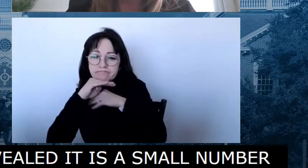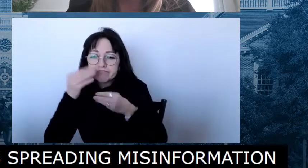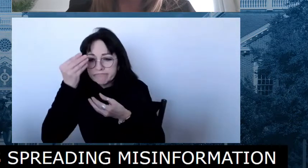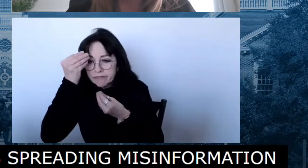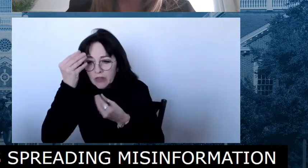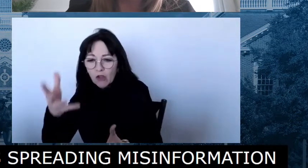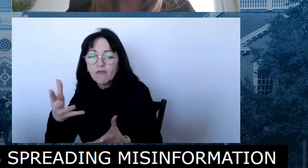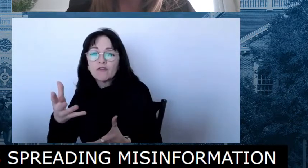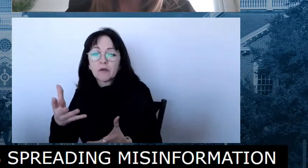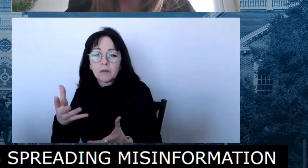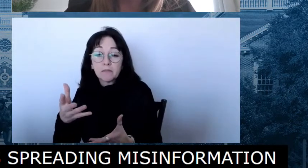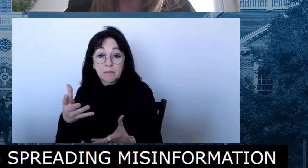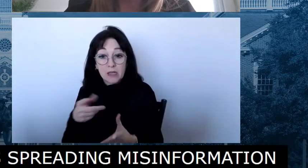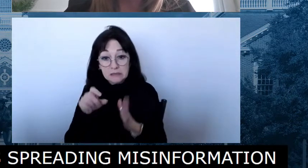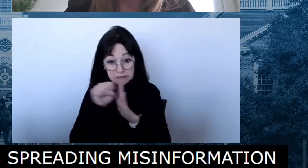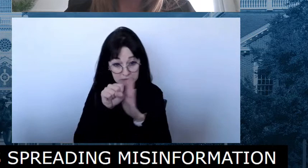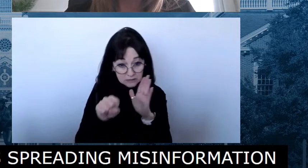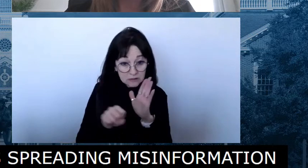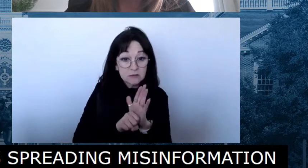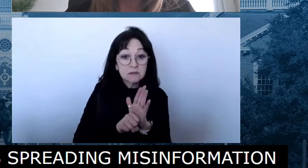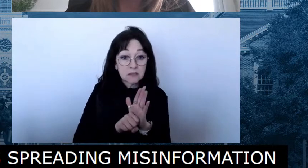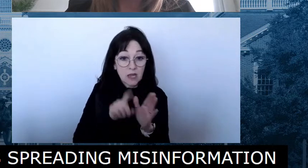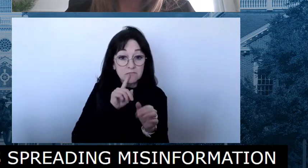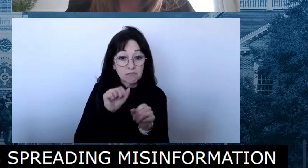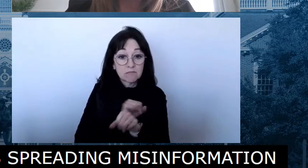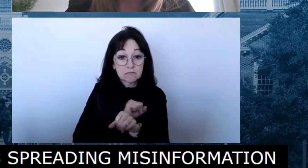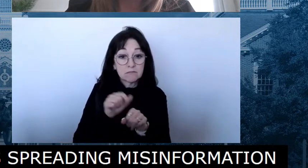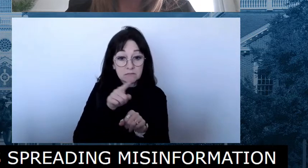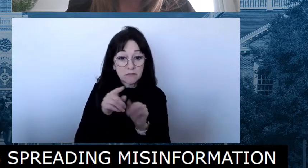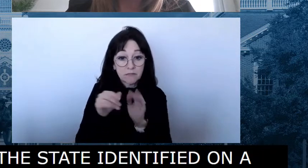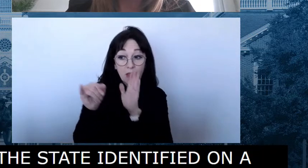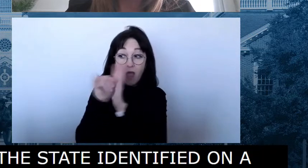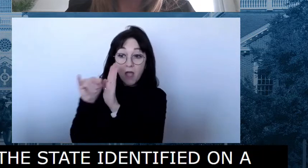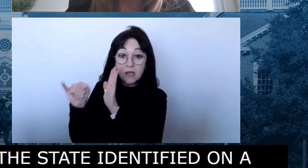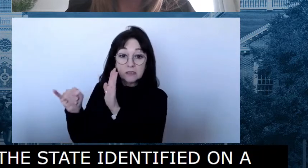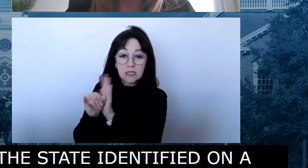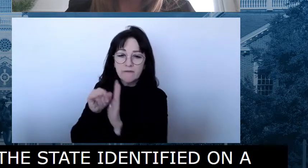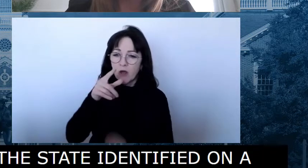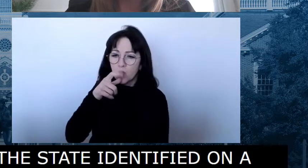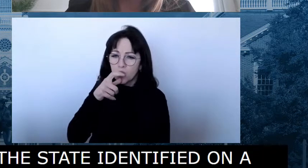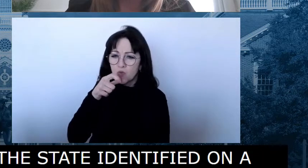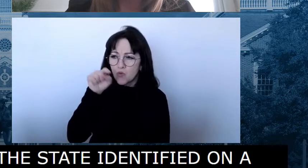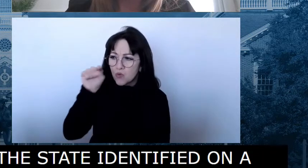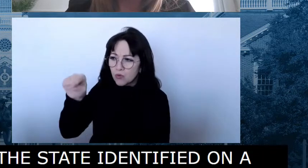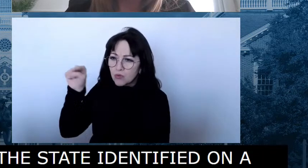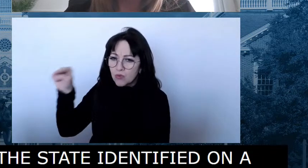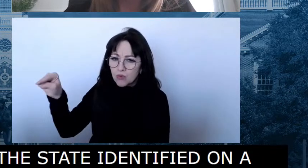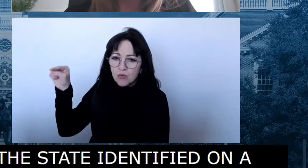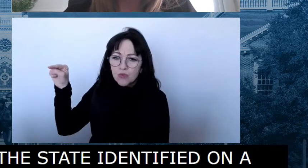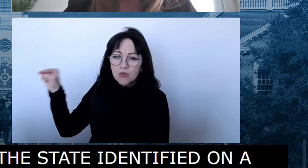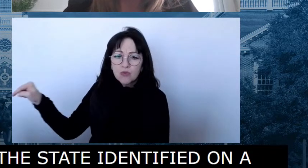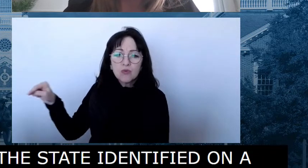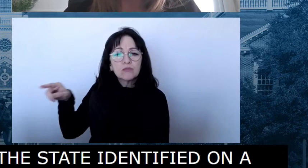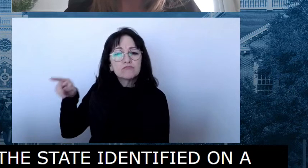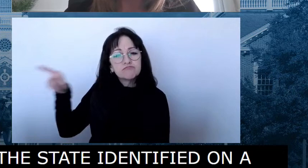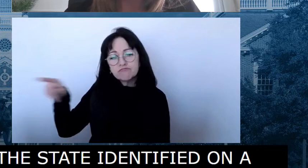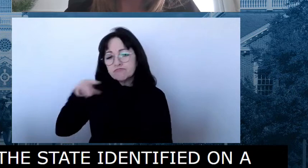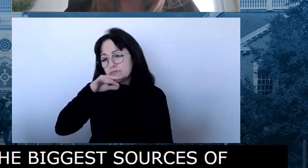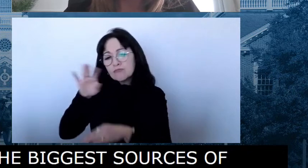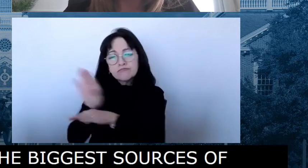a local level specifically the biggest sources of misinformation and disinformation, and what are